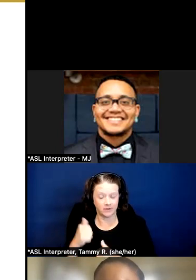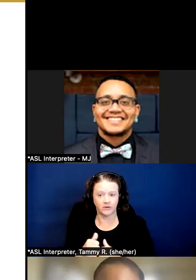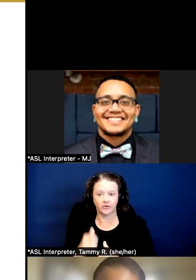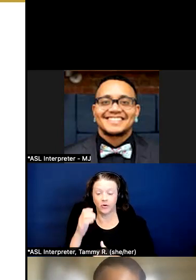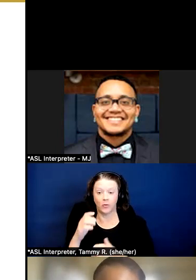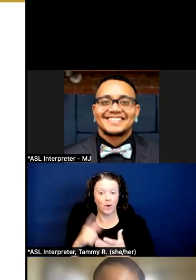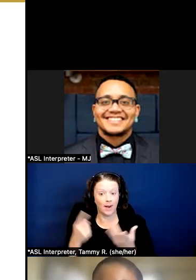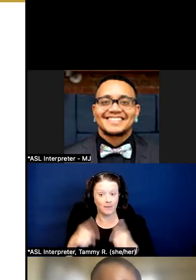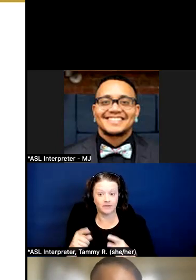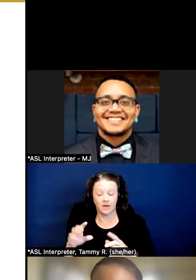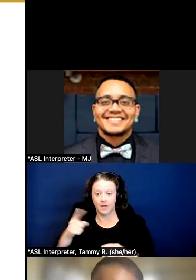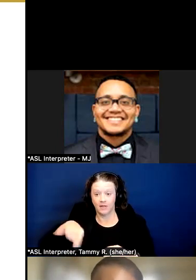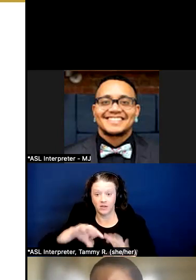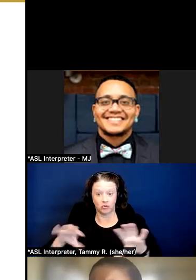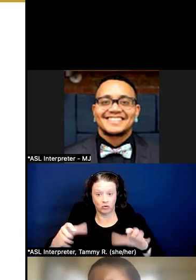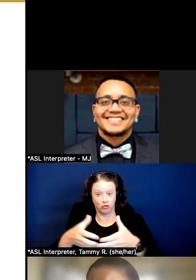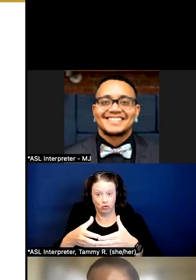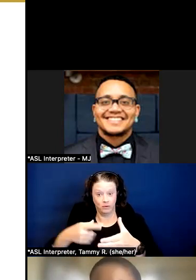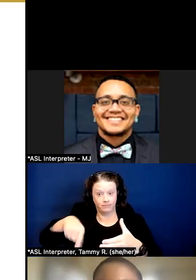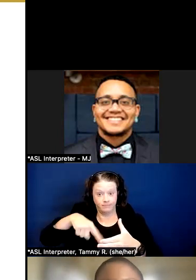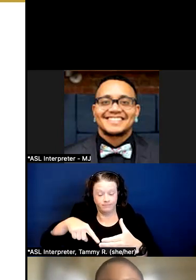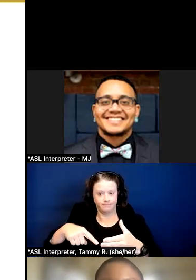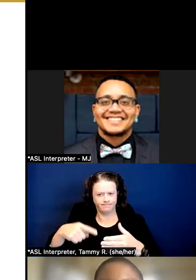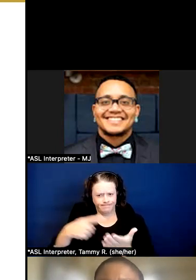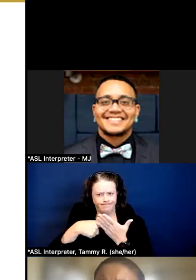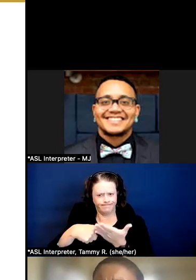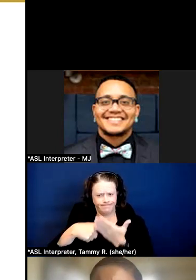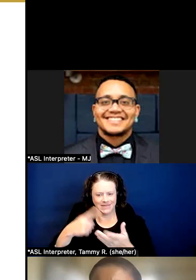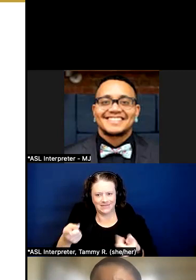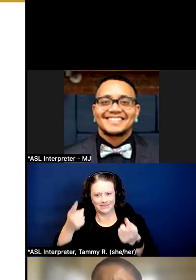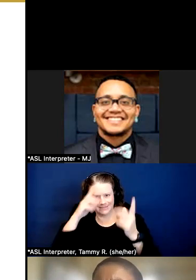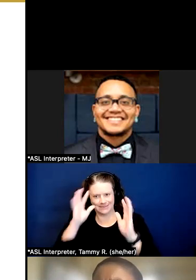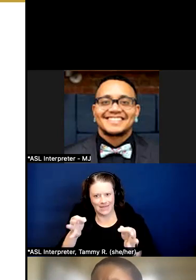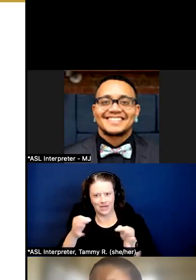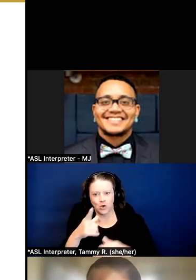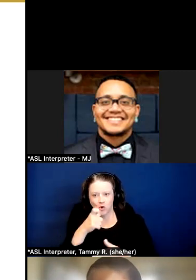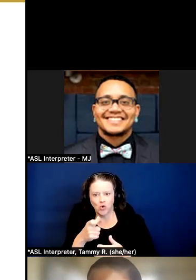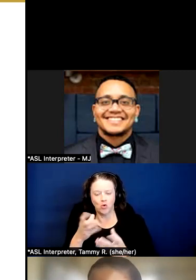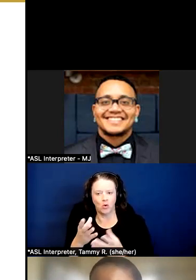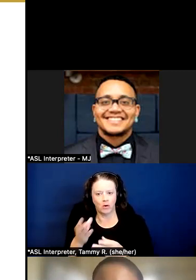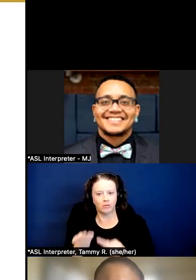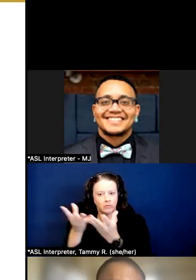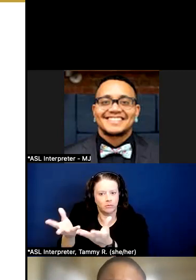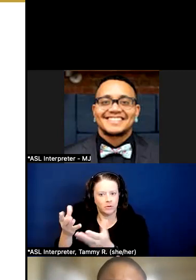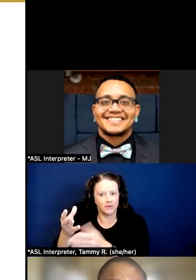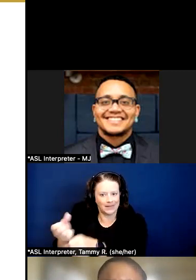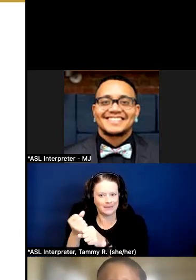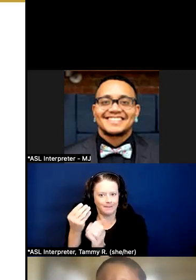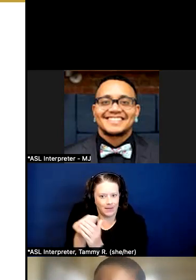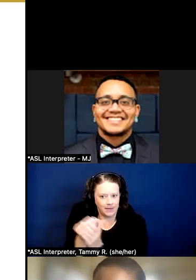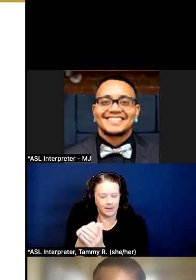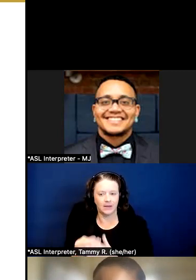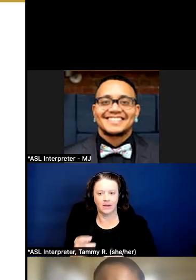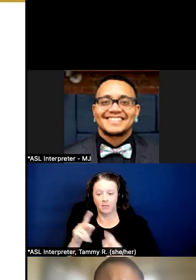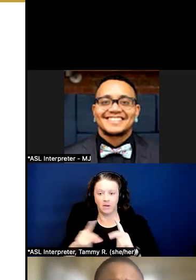collectively decide who receives the monies, and those funds have been used to support survivors who are dealing with